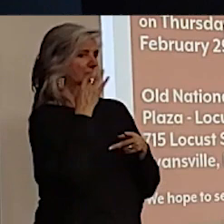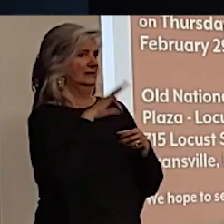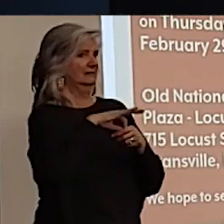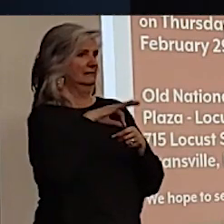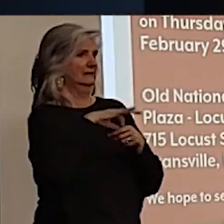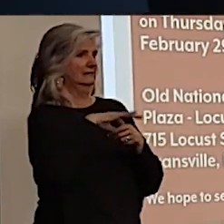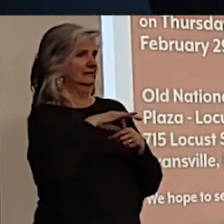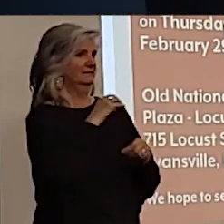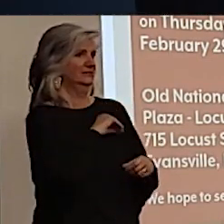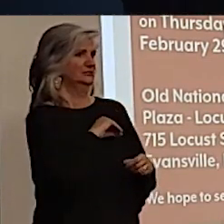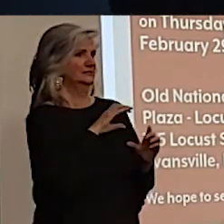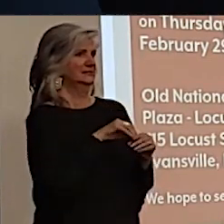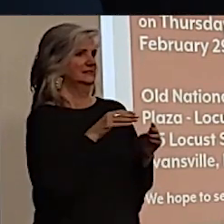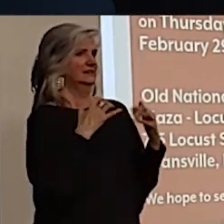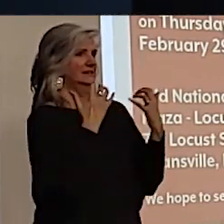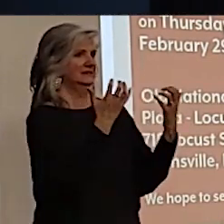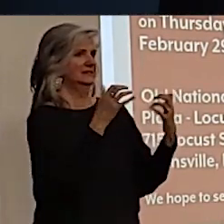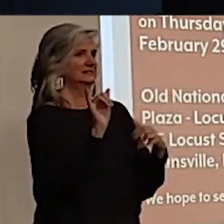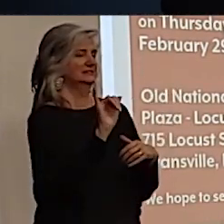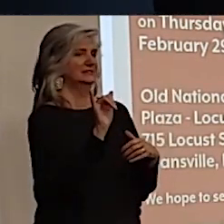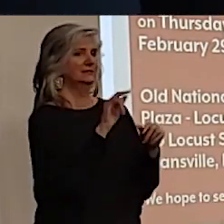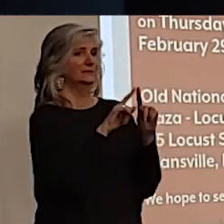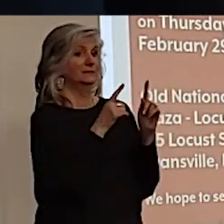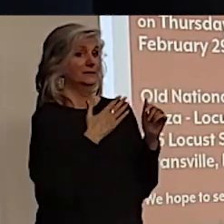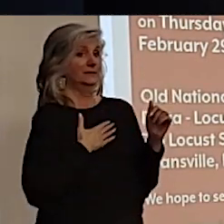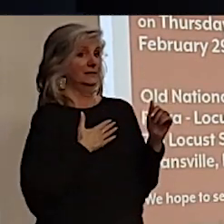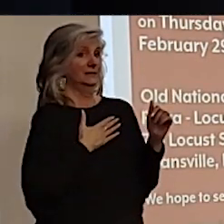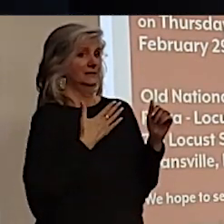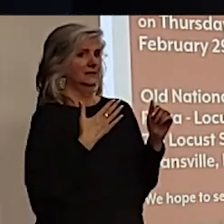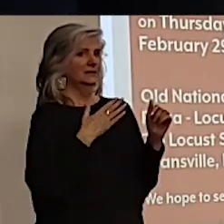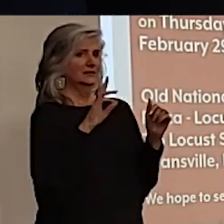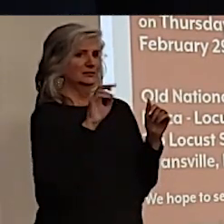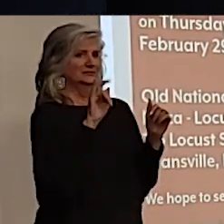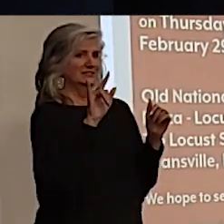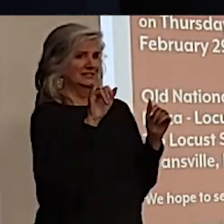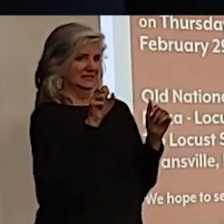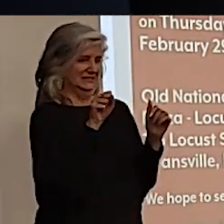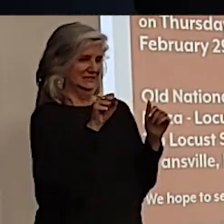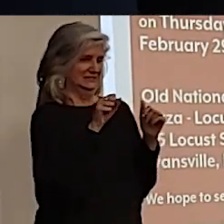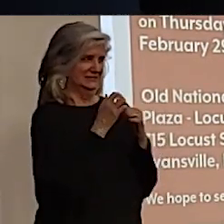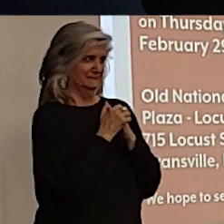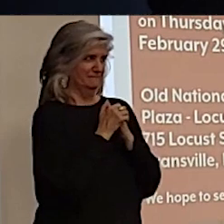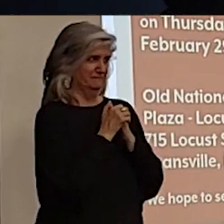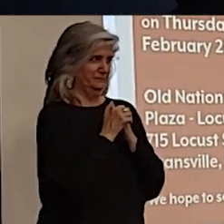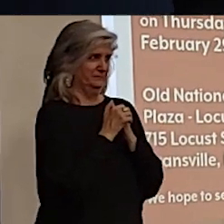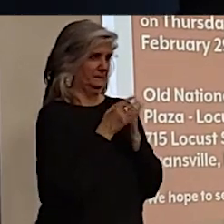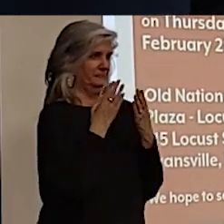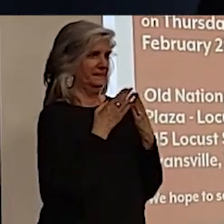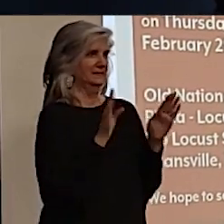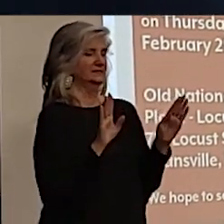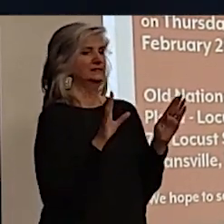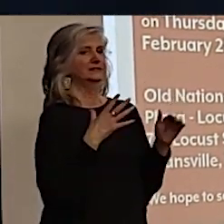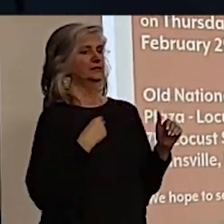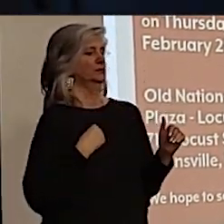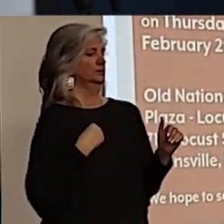in the audience, but generally, the utilities, you know, generally